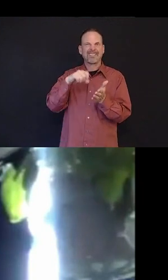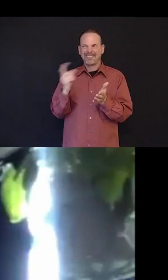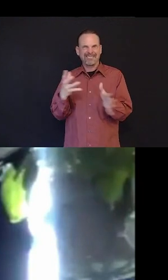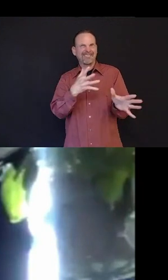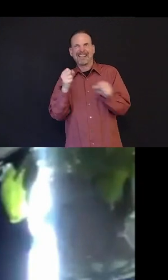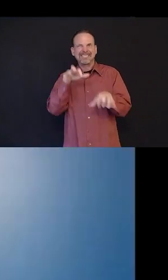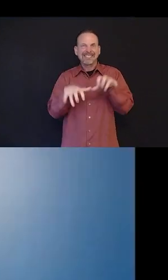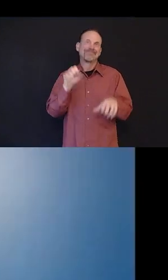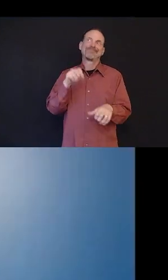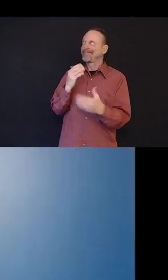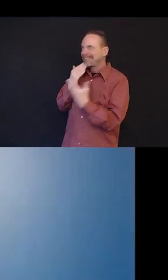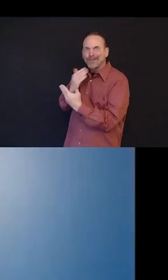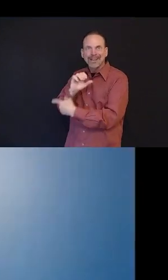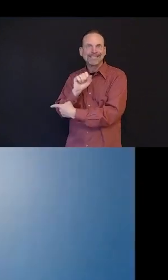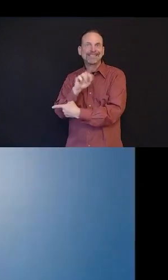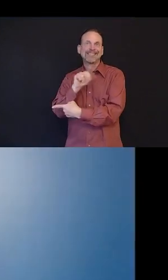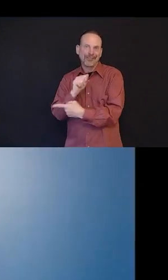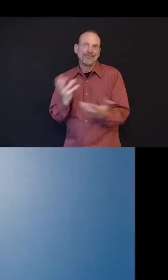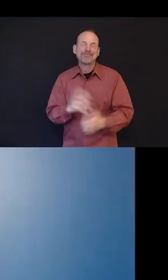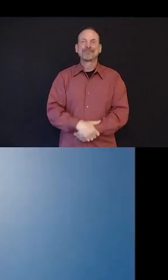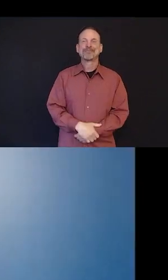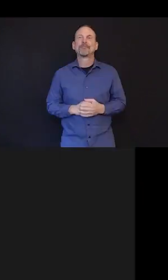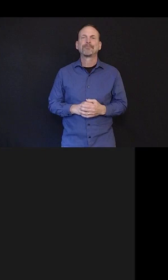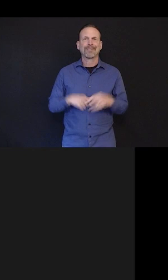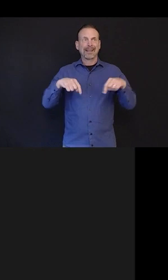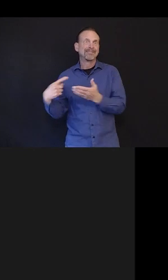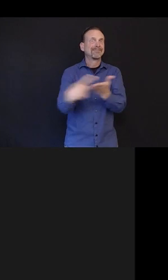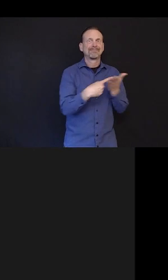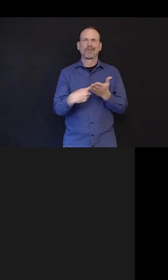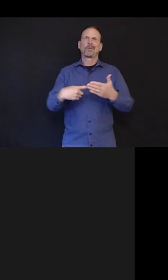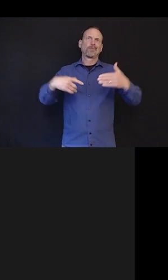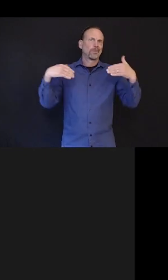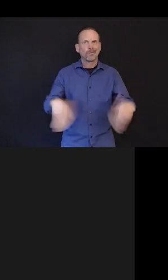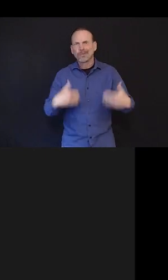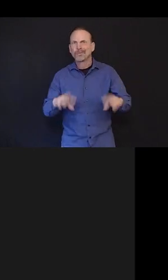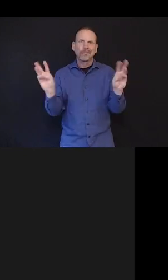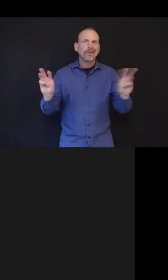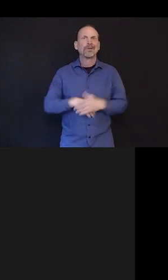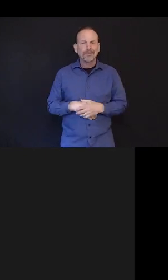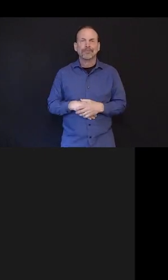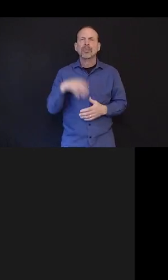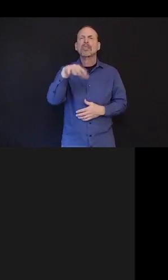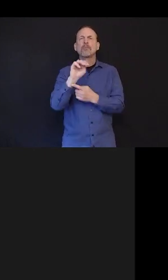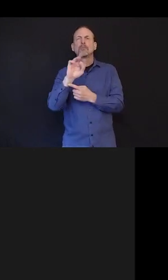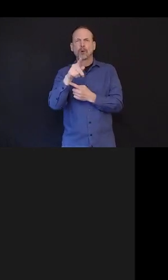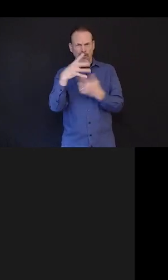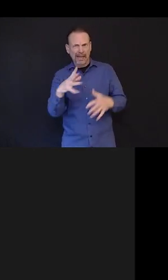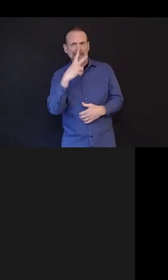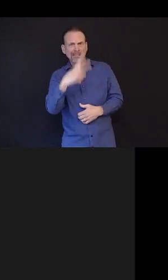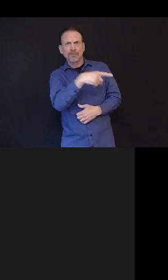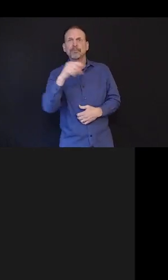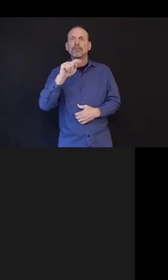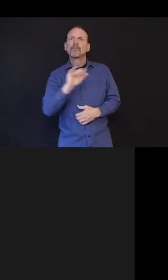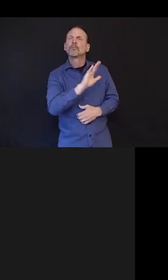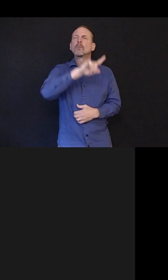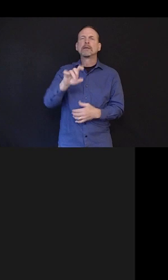Speed fingers. Thank you, Sarah. You are so welcome. This has been such an incredible